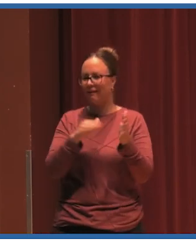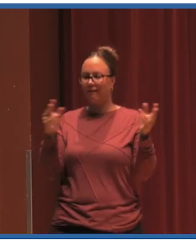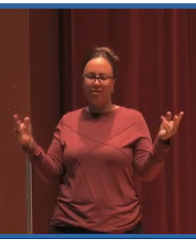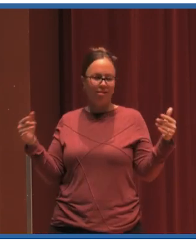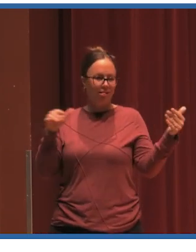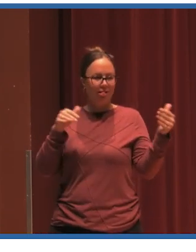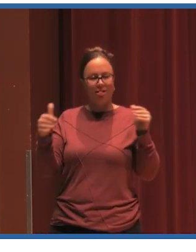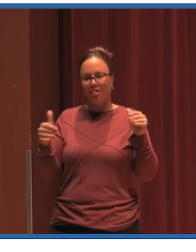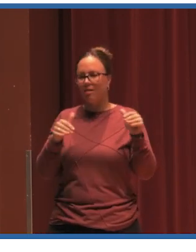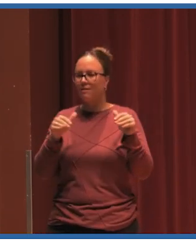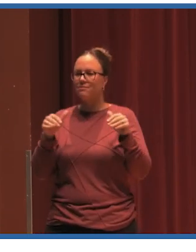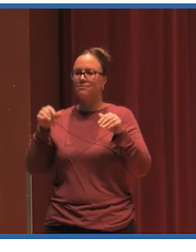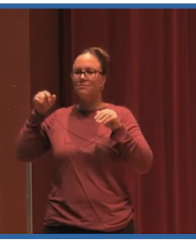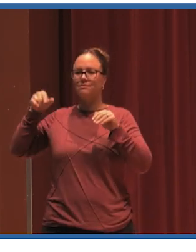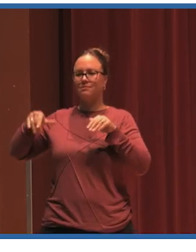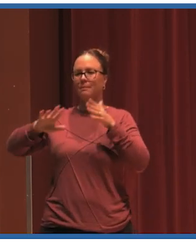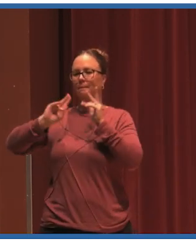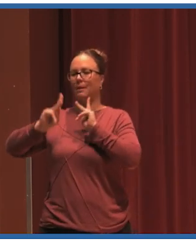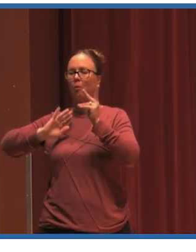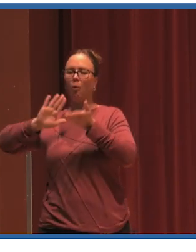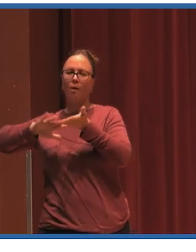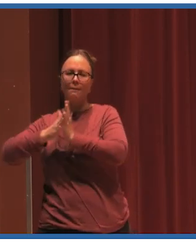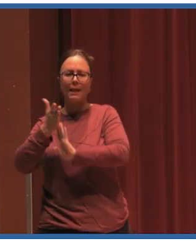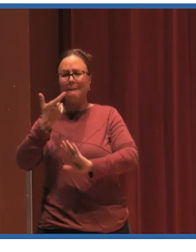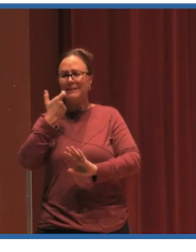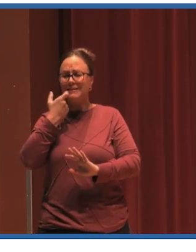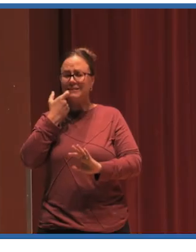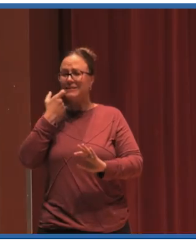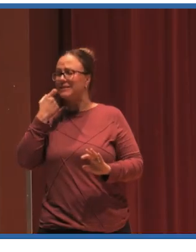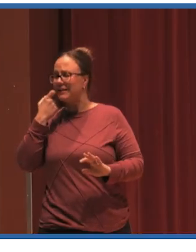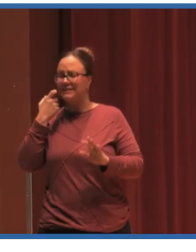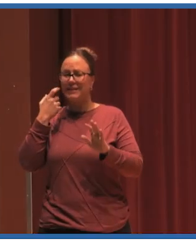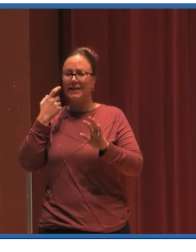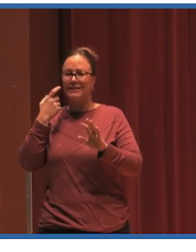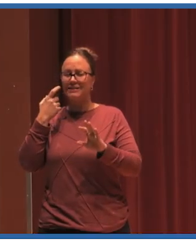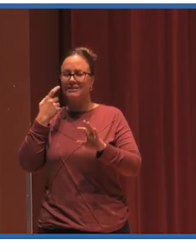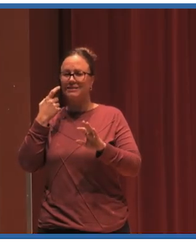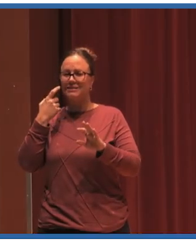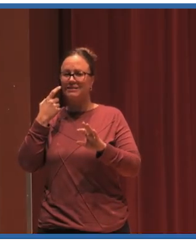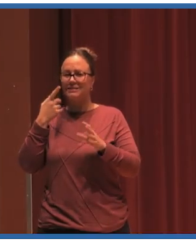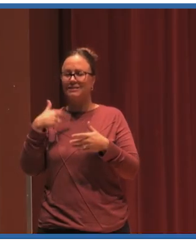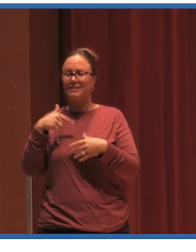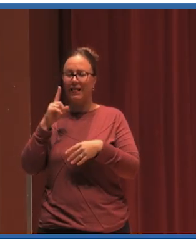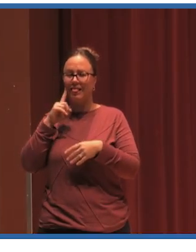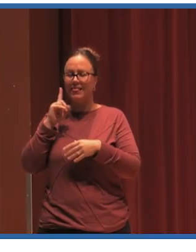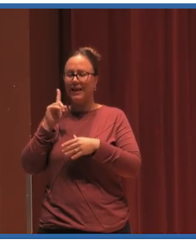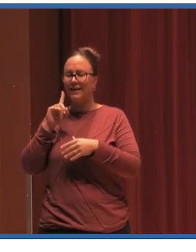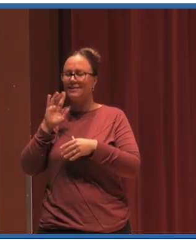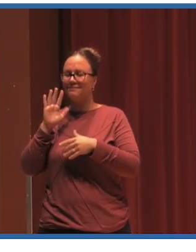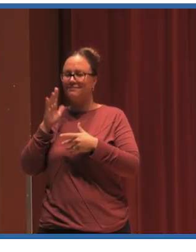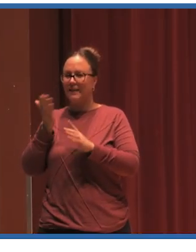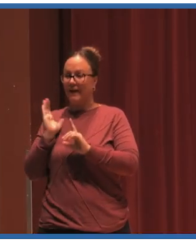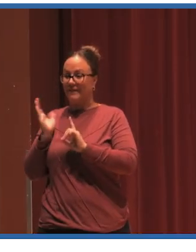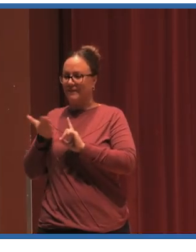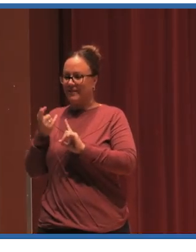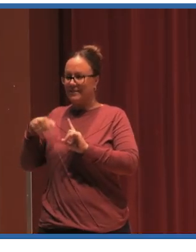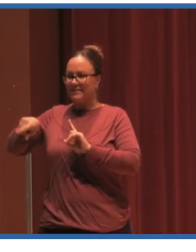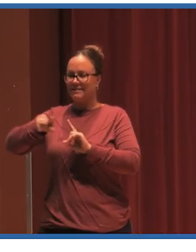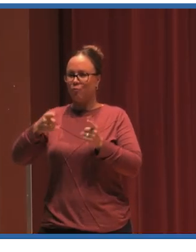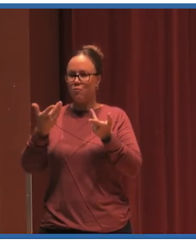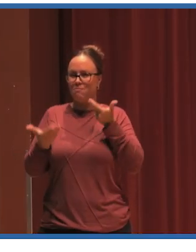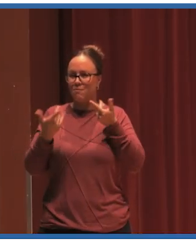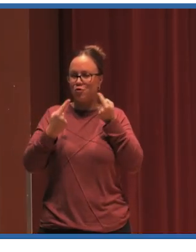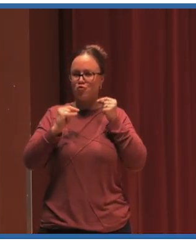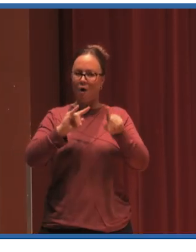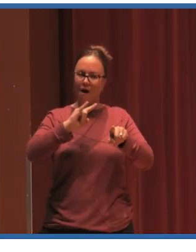gets people addicted, and people who would have never progressed onto smoking cigarettes, it gets them to do so. So